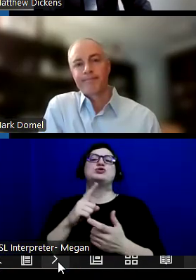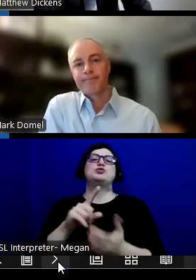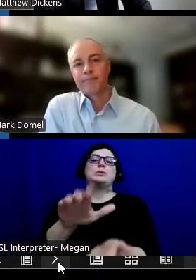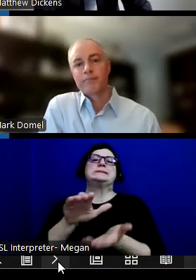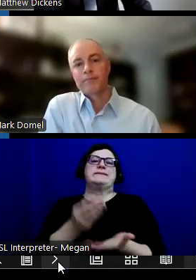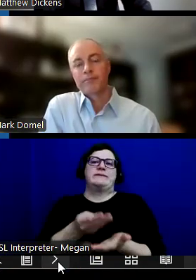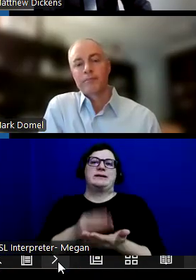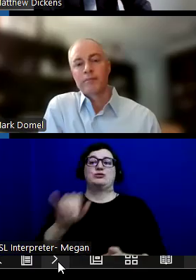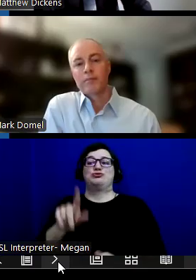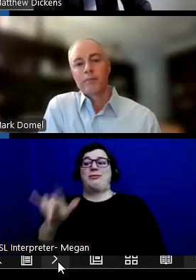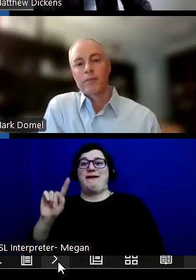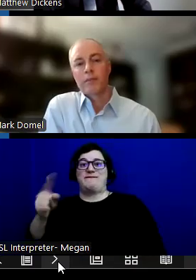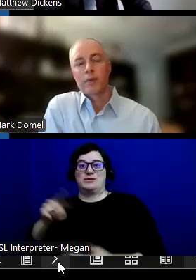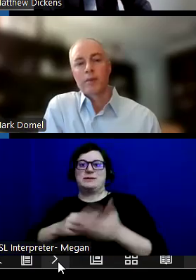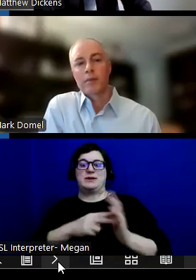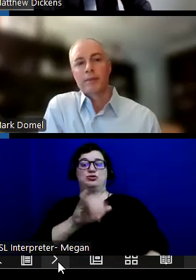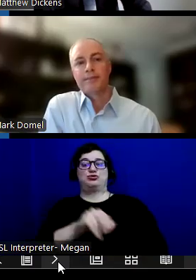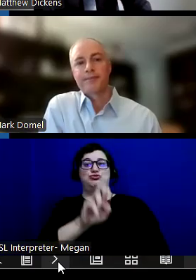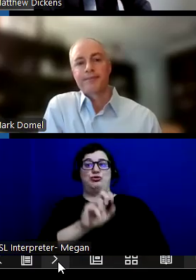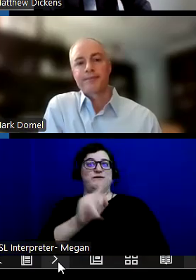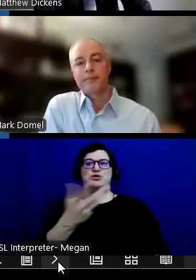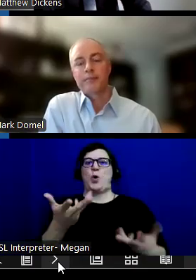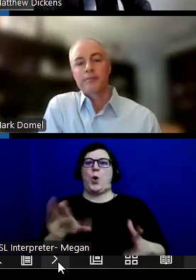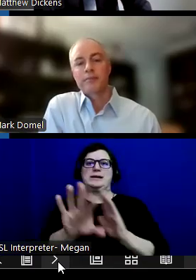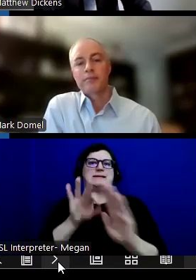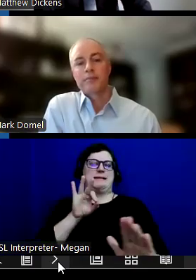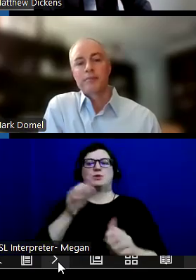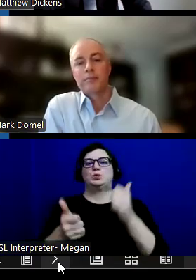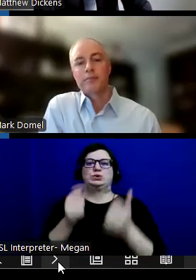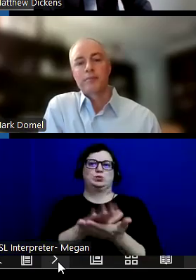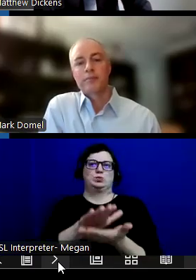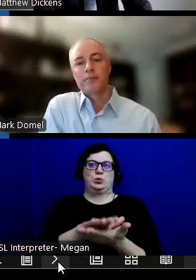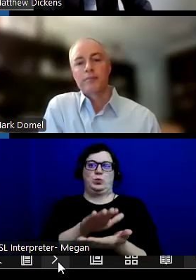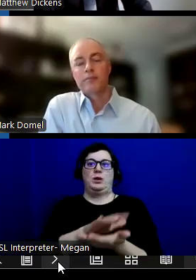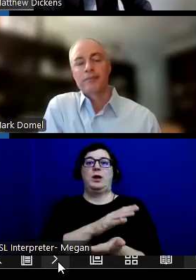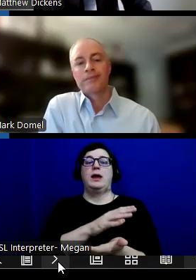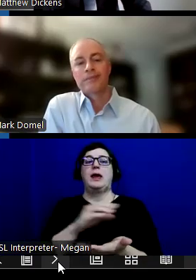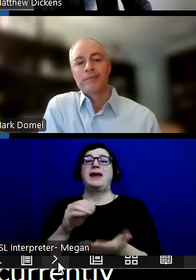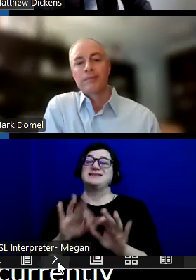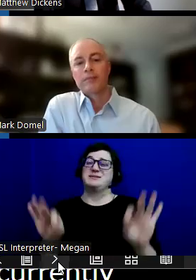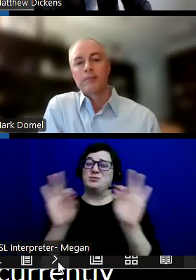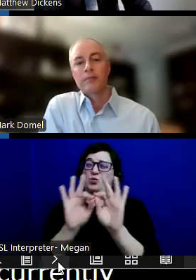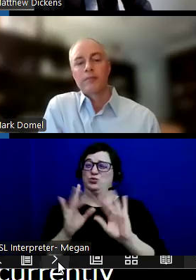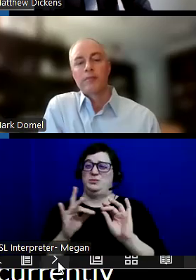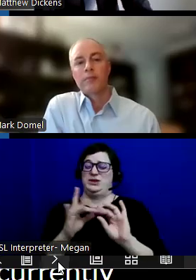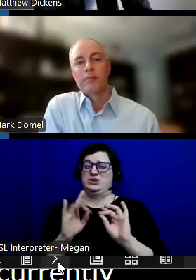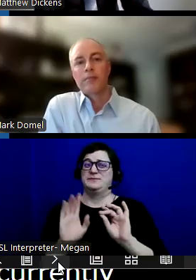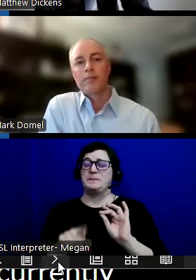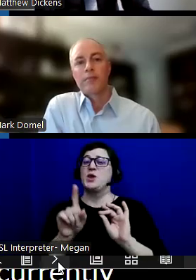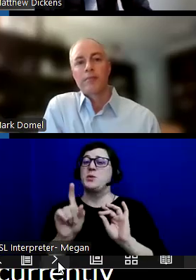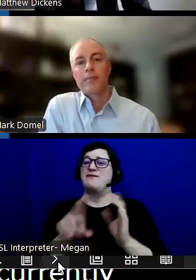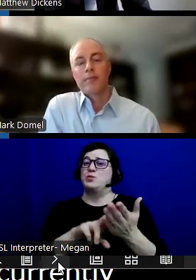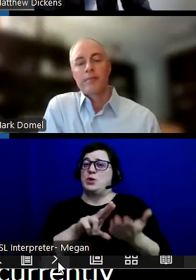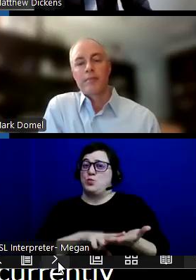By June 1st, you have to have selected the school that you're enrolled in. And another important part to mention there is that you do have to enroll